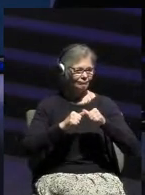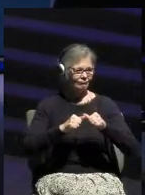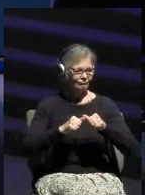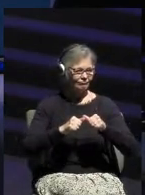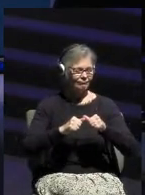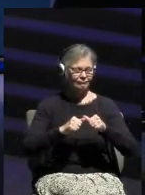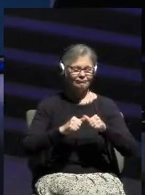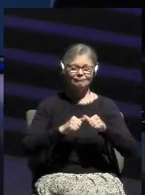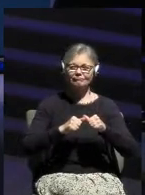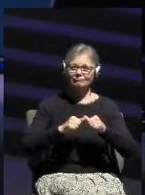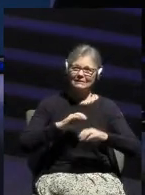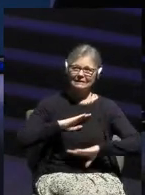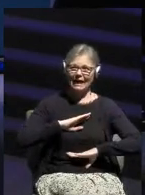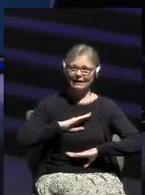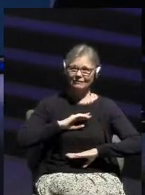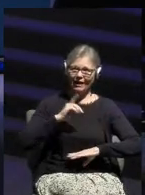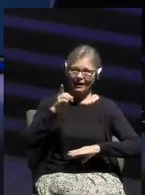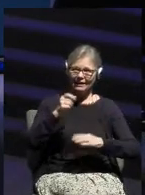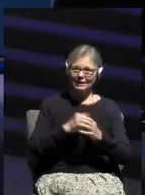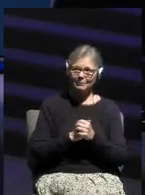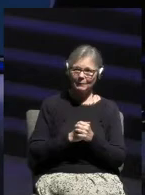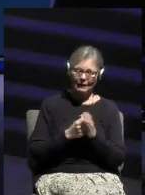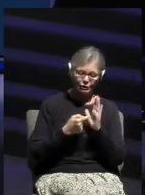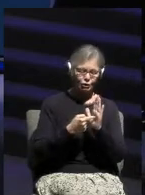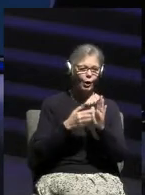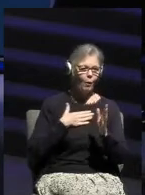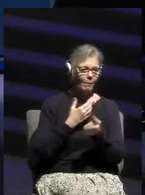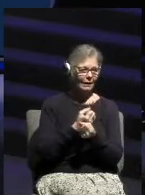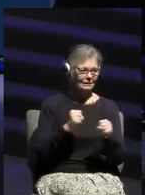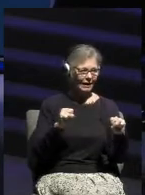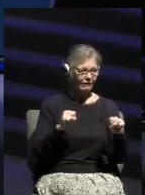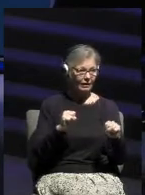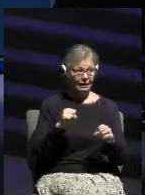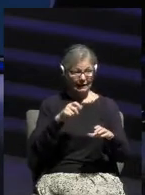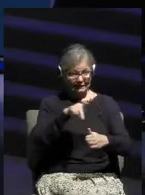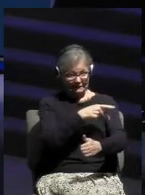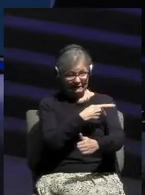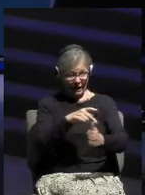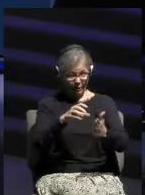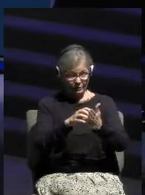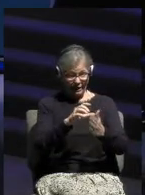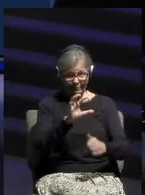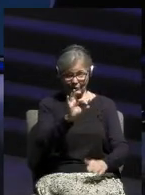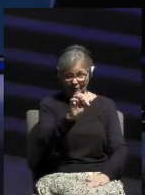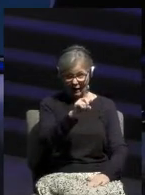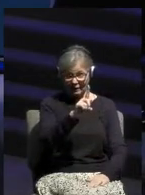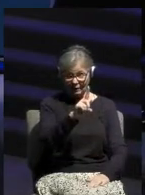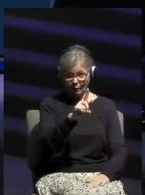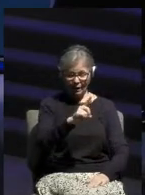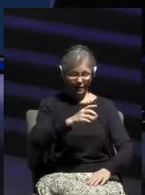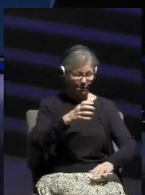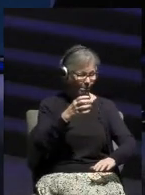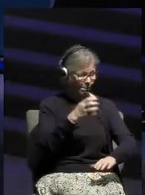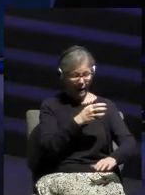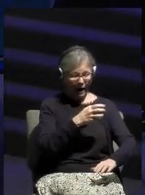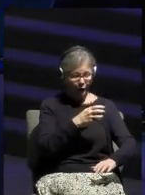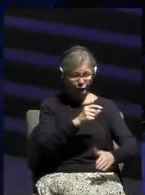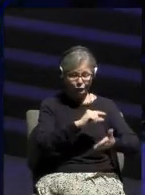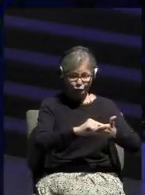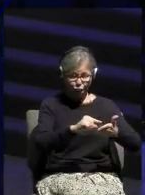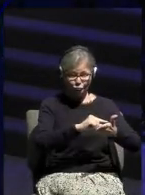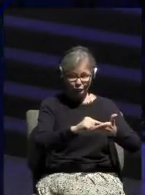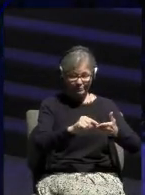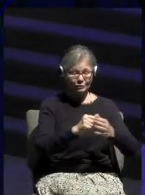him my salvation. Psalms 91. What a powerful, powerful